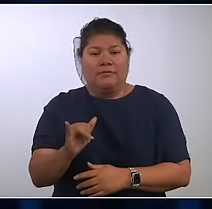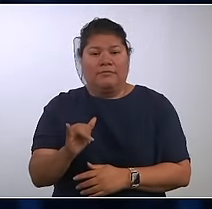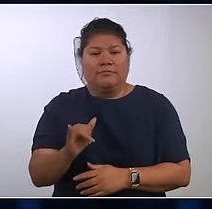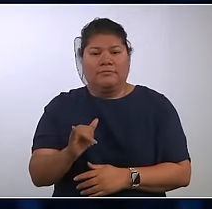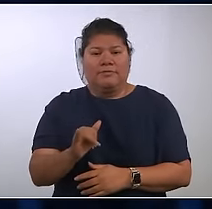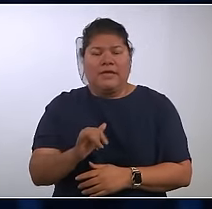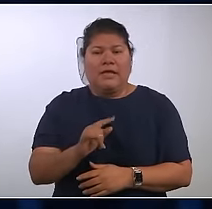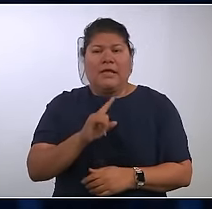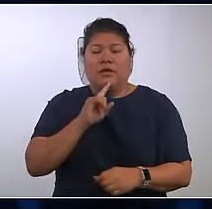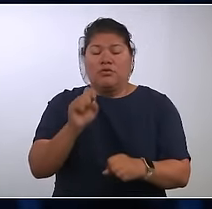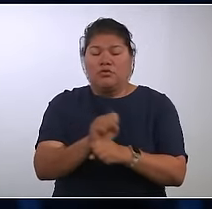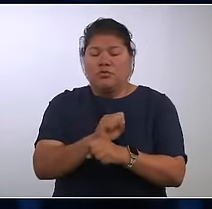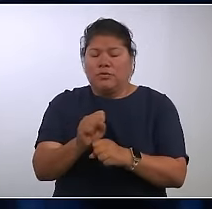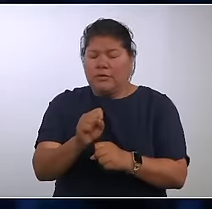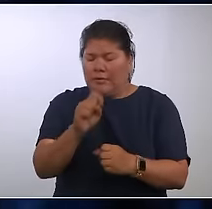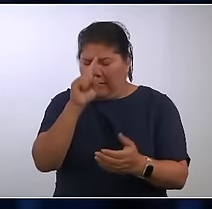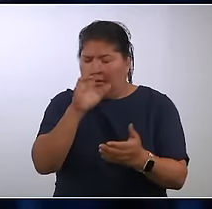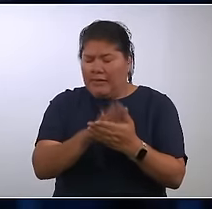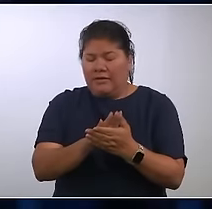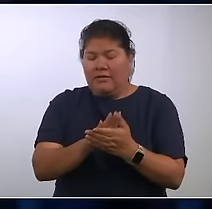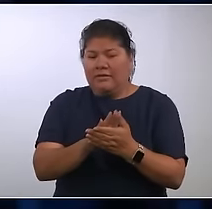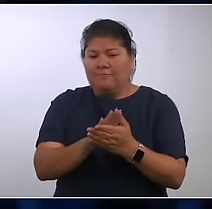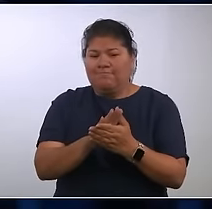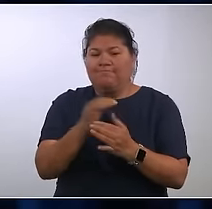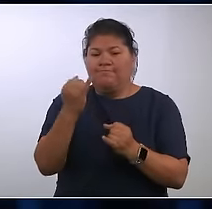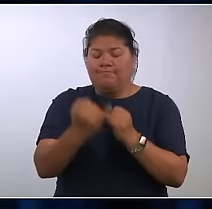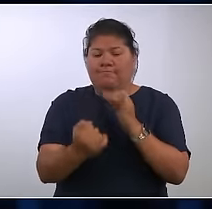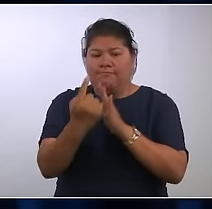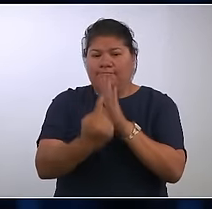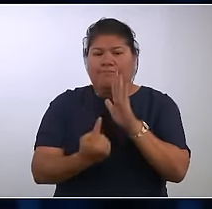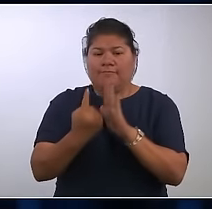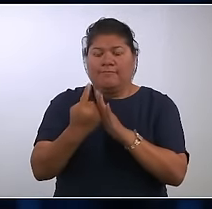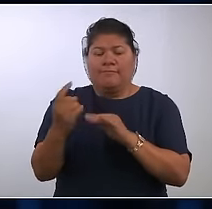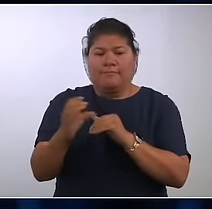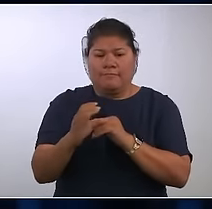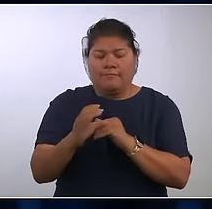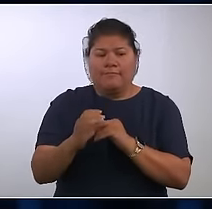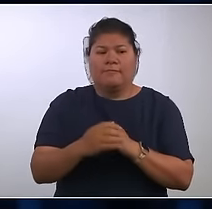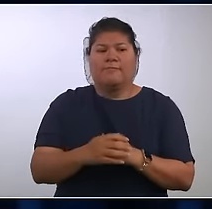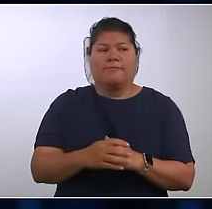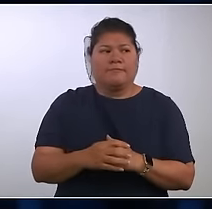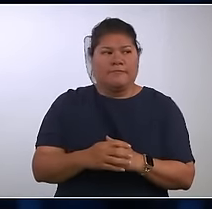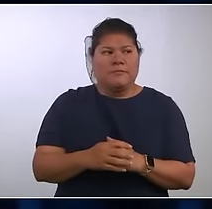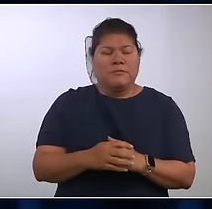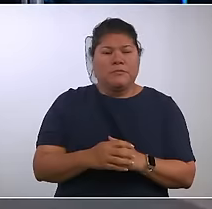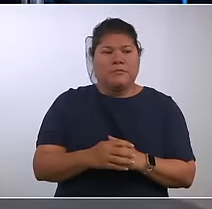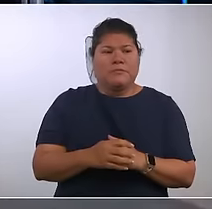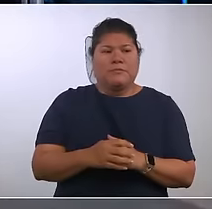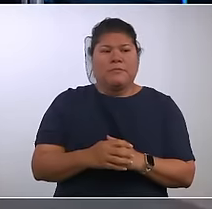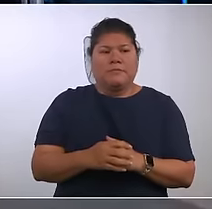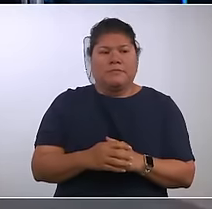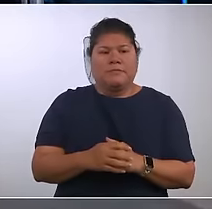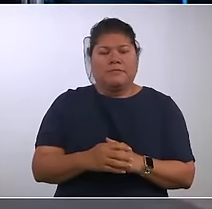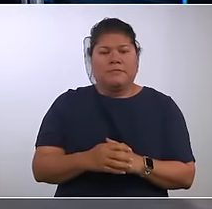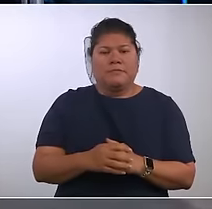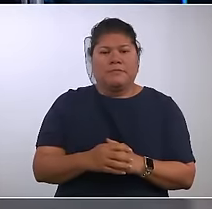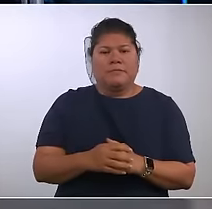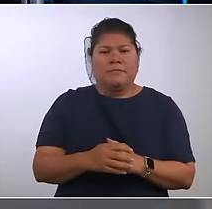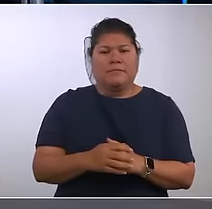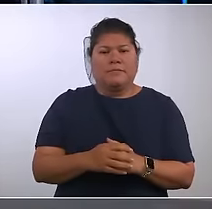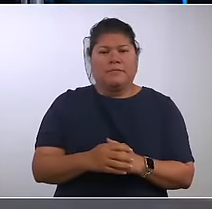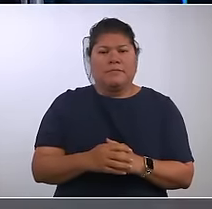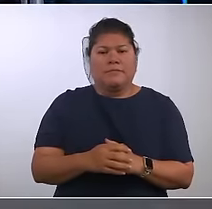estoy convencido, that I am convinced, en esta última hora de la iglesia, that in this last hour of the church, el Señor